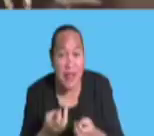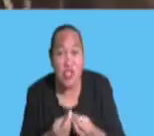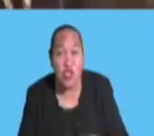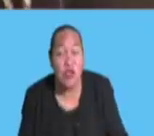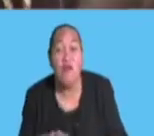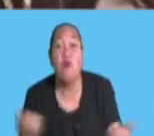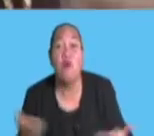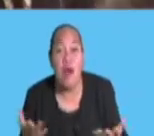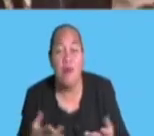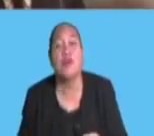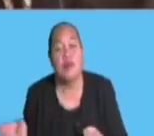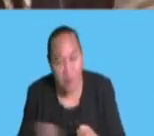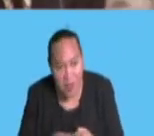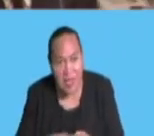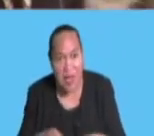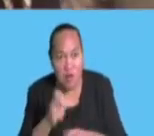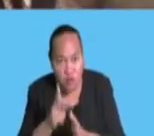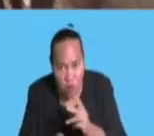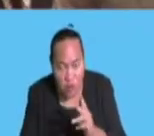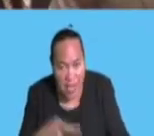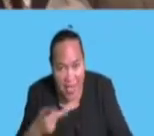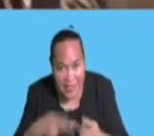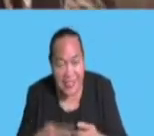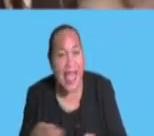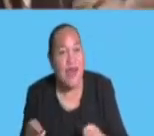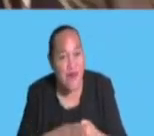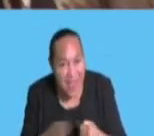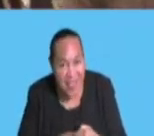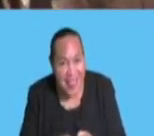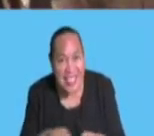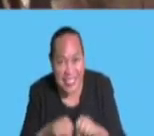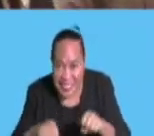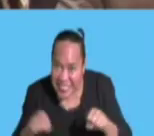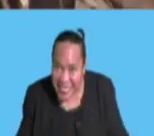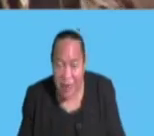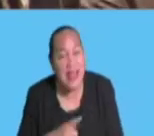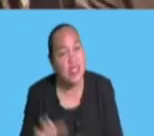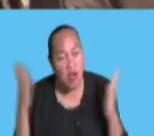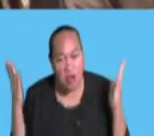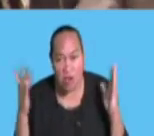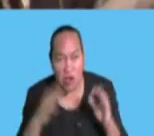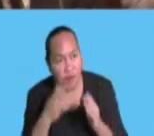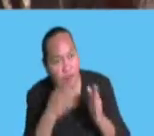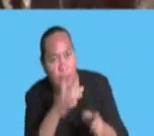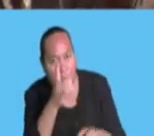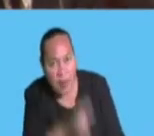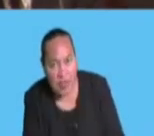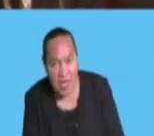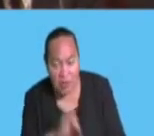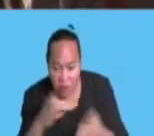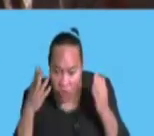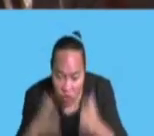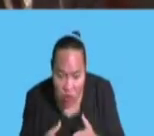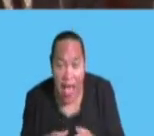come from fix the process and fix the system. And that is what we are going to do. Look at the process.